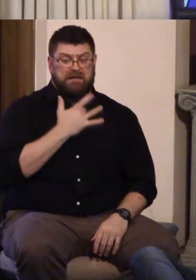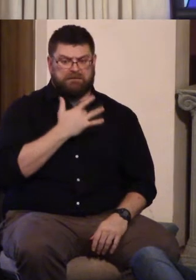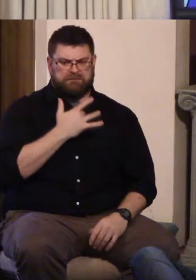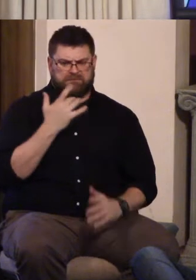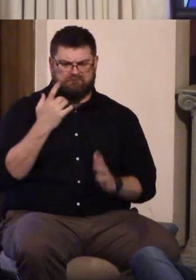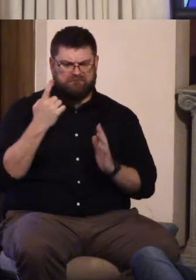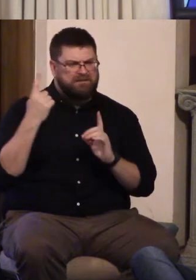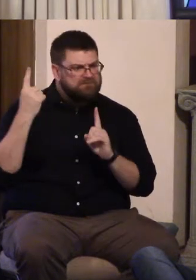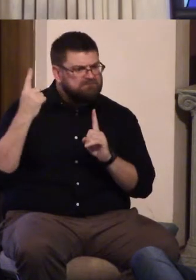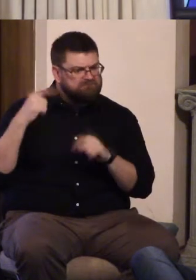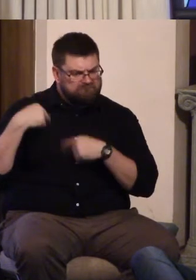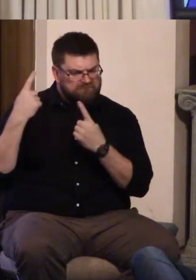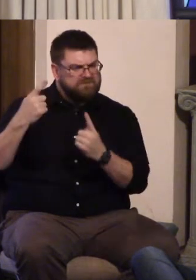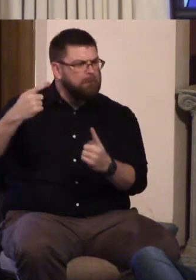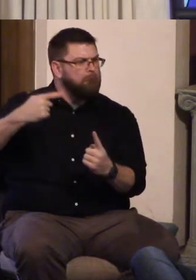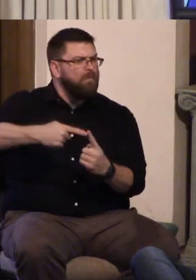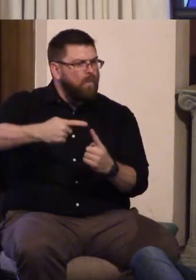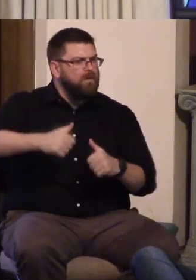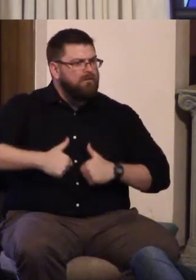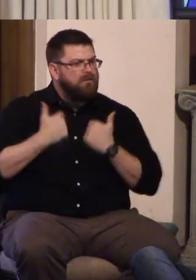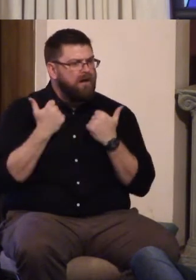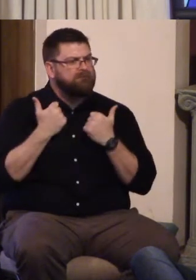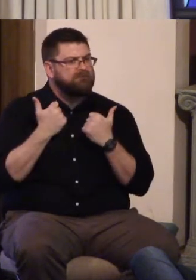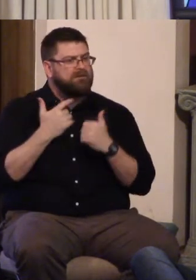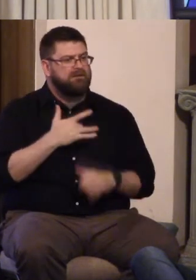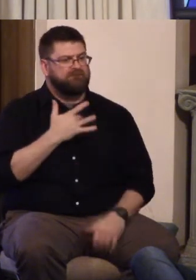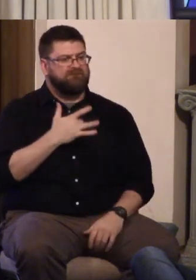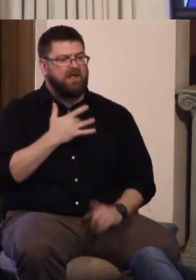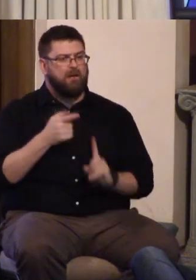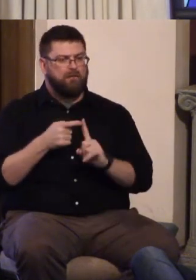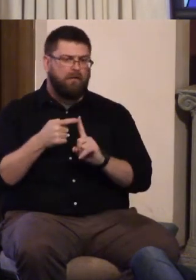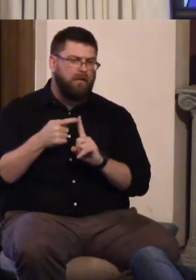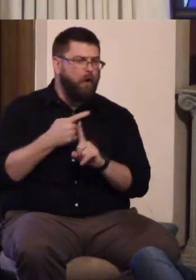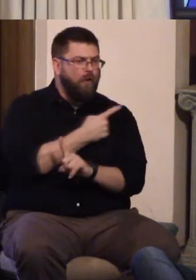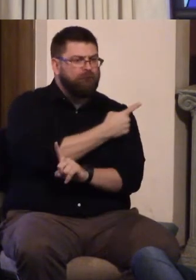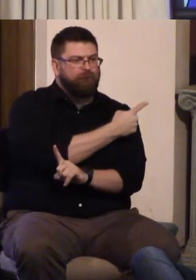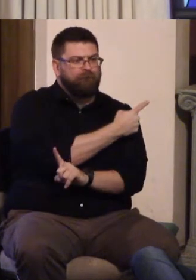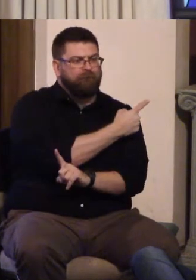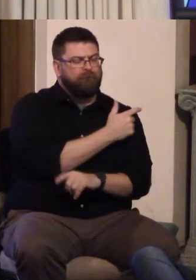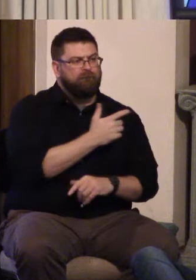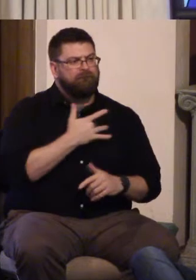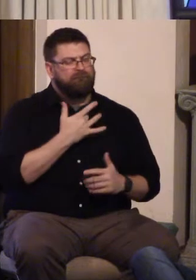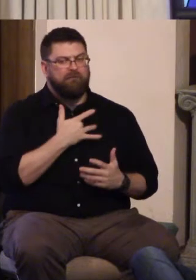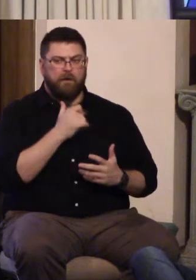relate to each other. We have all felt at some time in our life